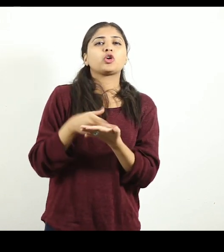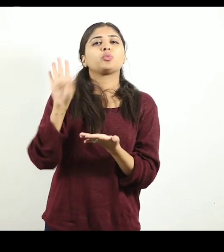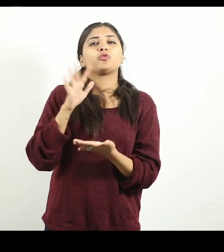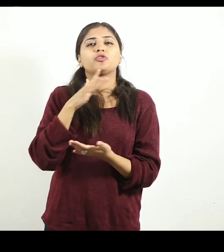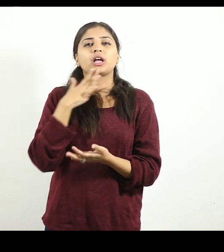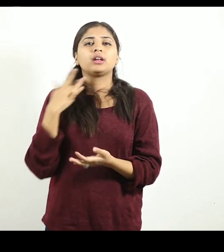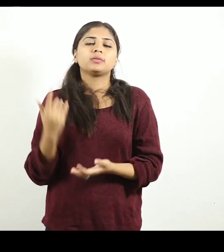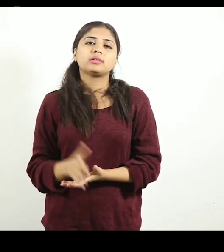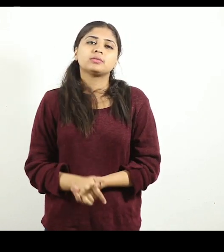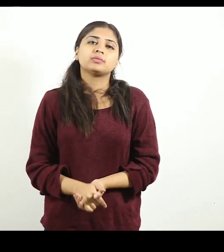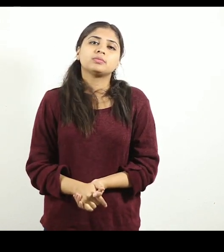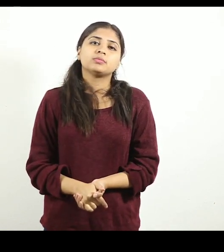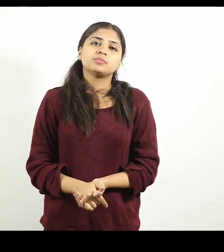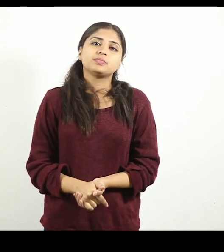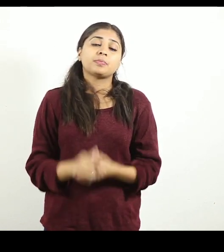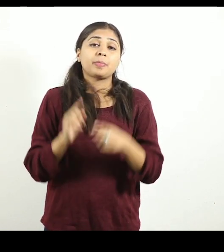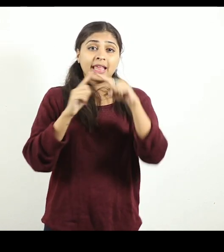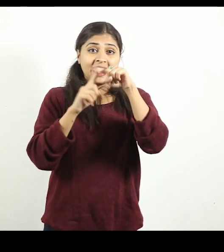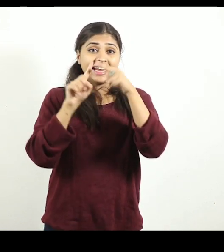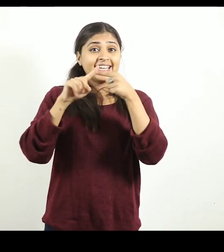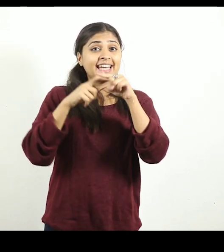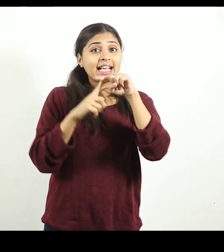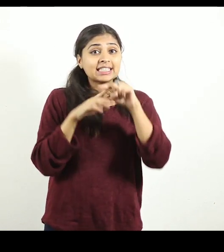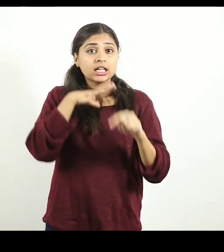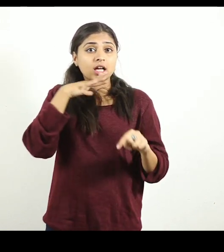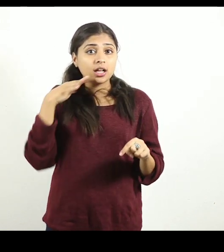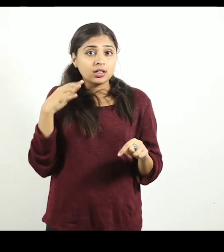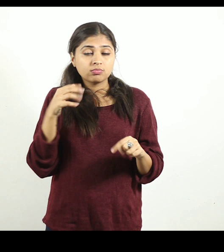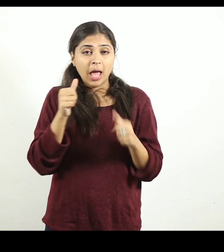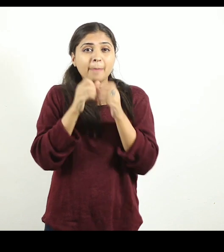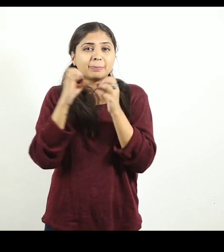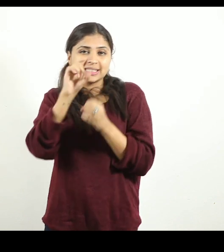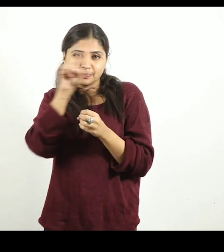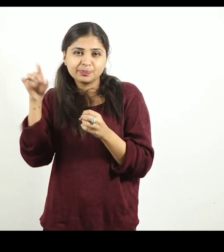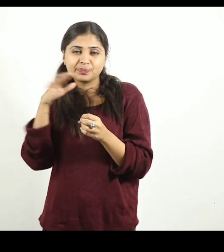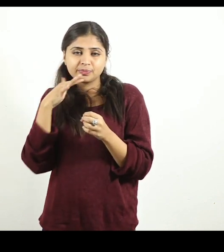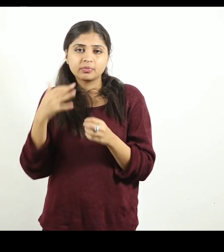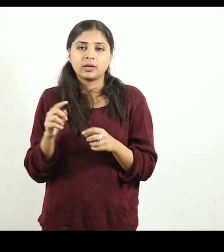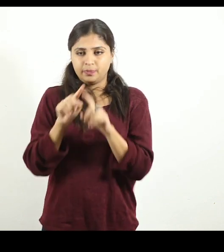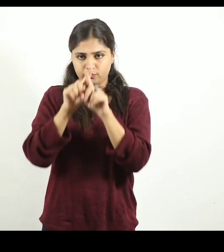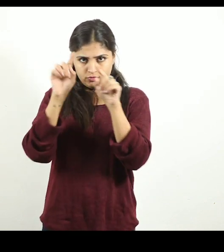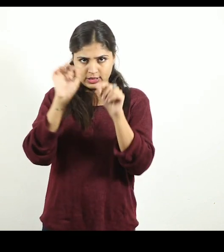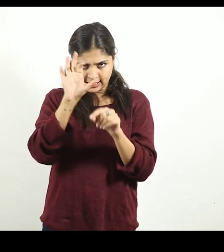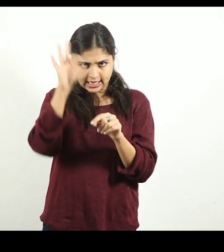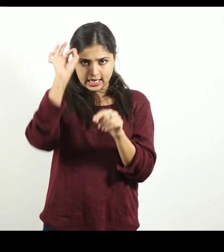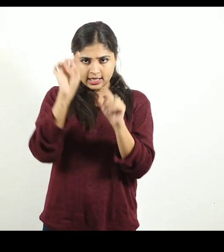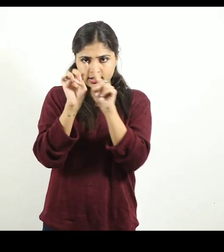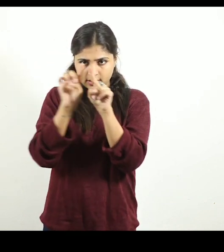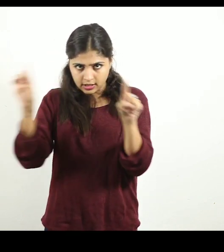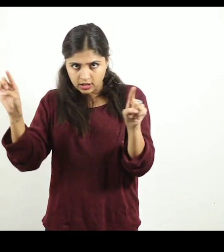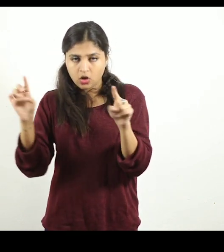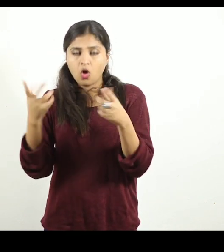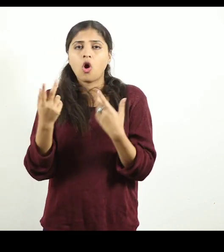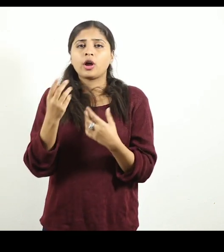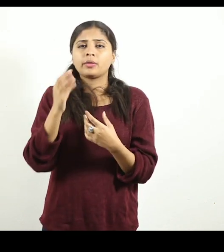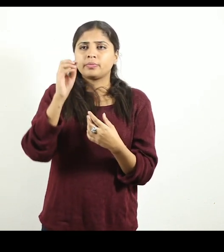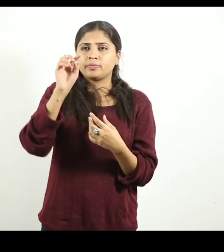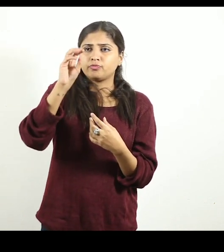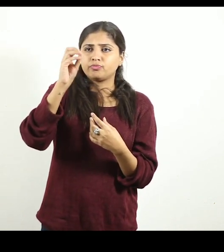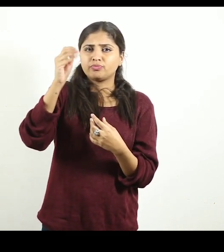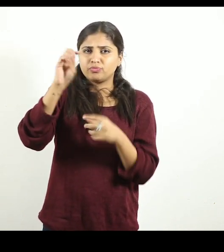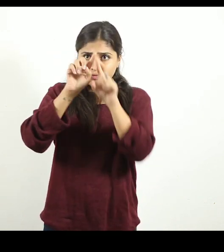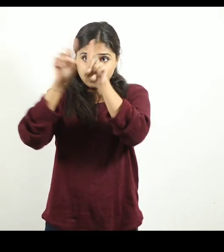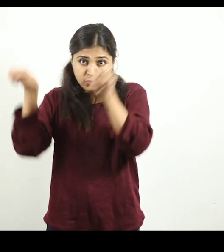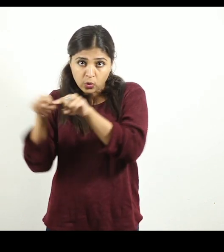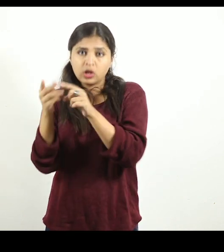fill color and then click No Fill. Text color. Select the cell range of cells, text or characters that you want to